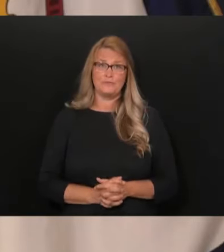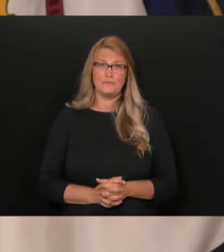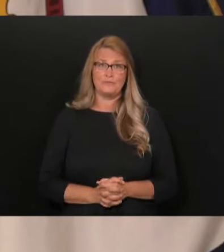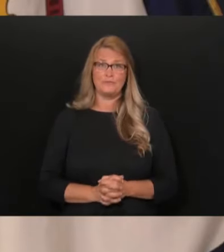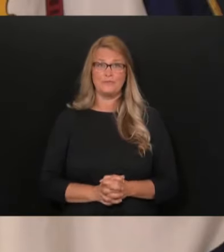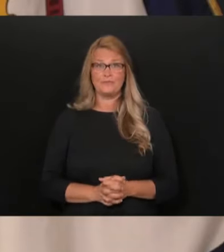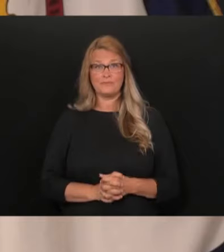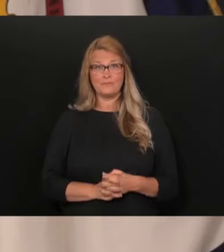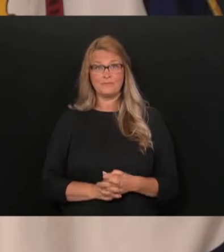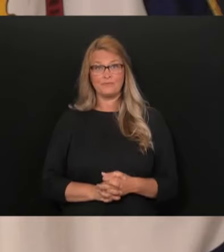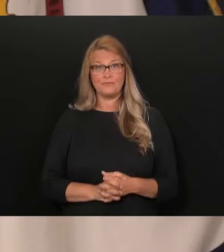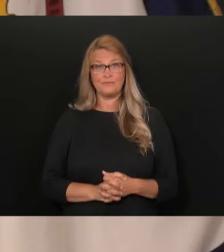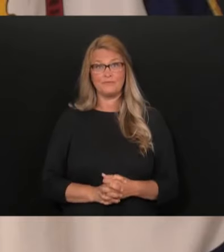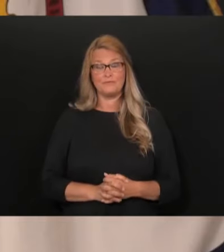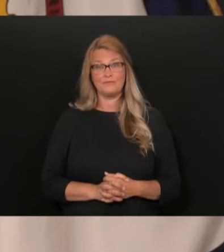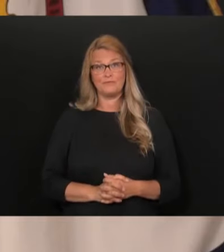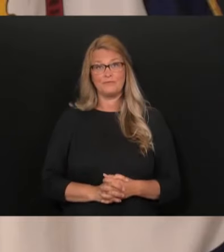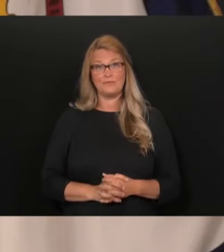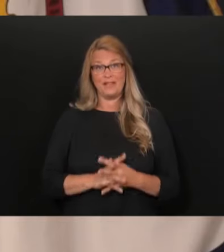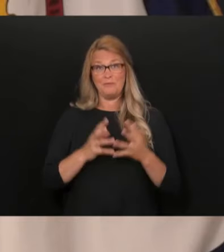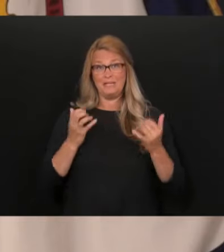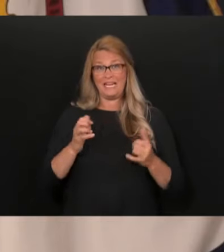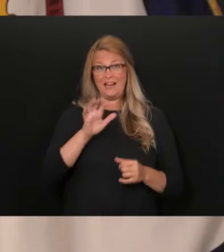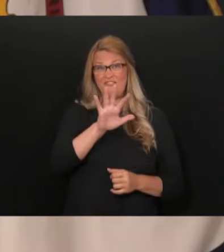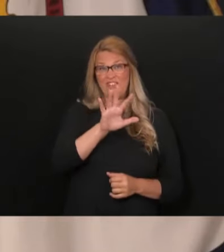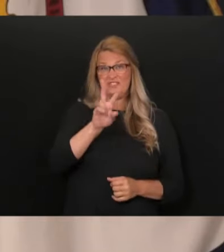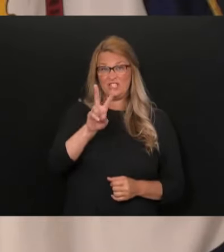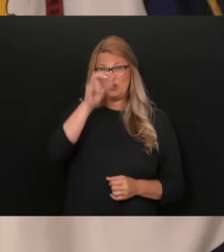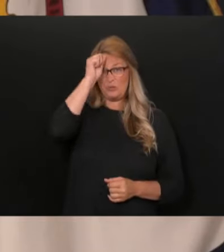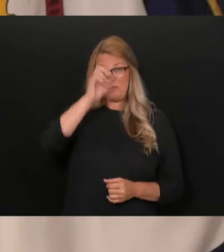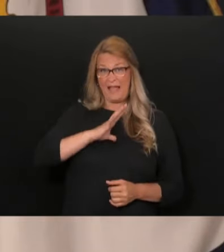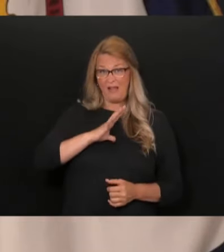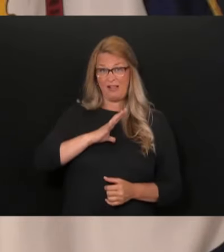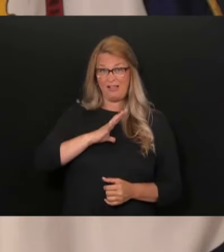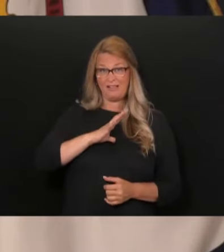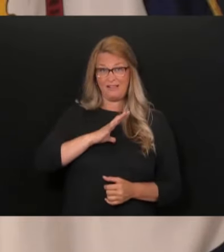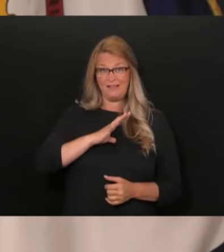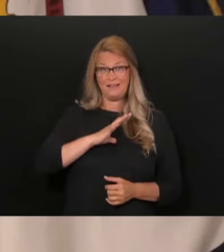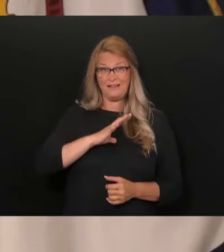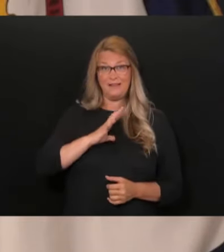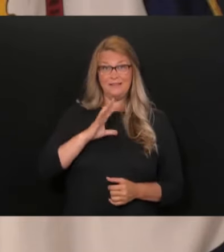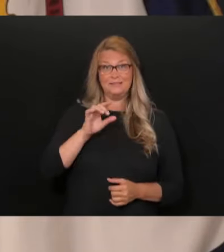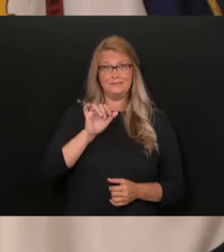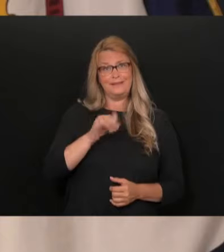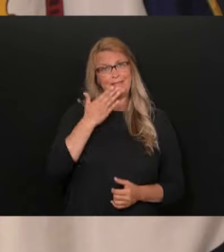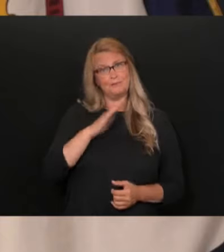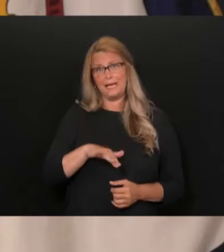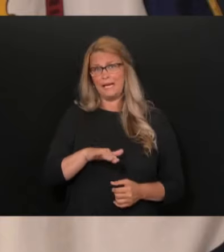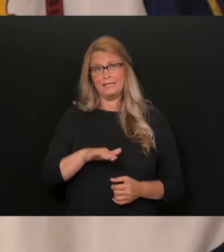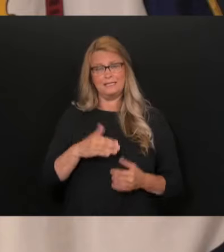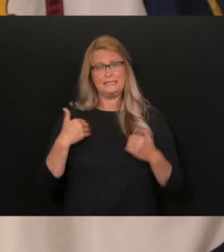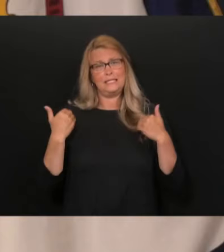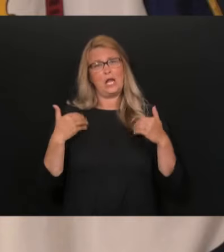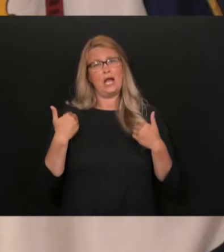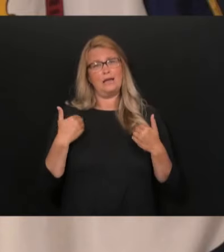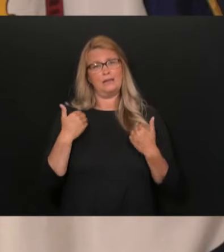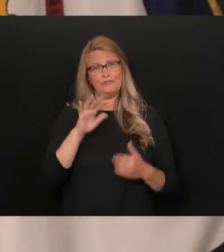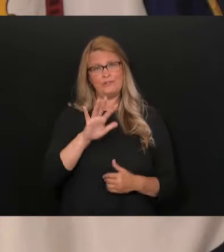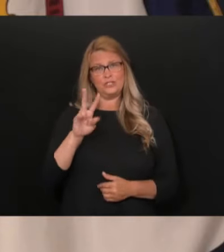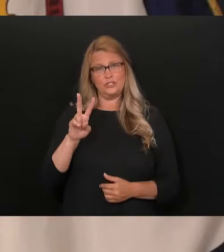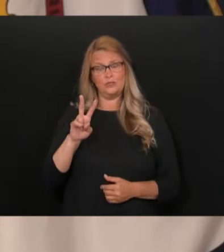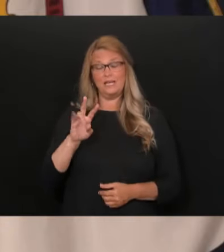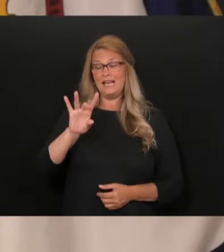today, we're losing a 52-year-old male, and that's bad. We're losing an